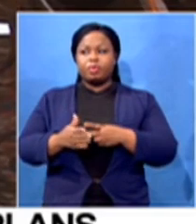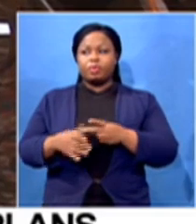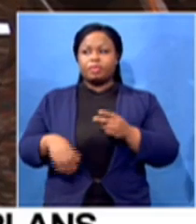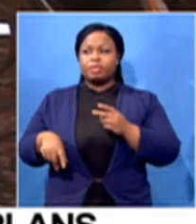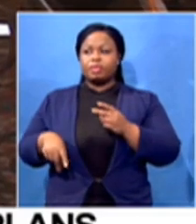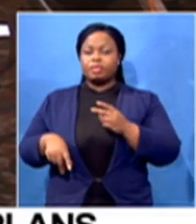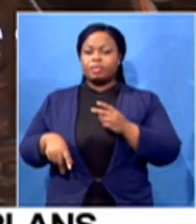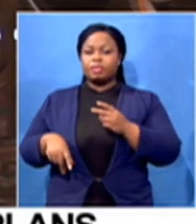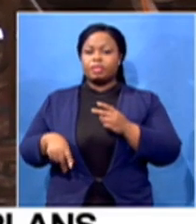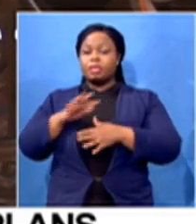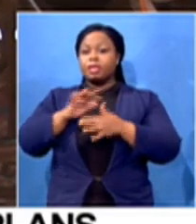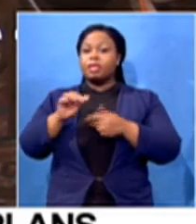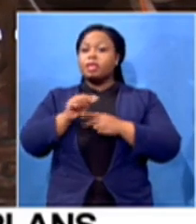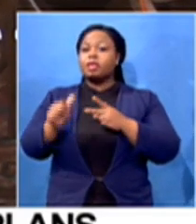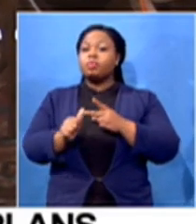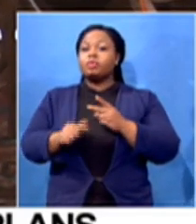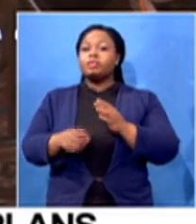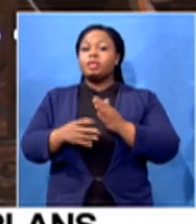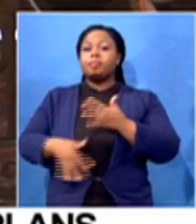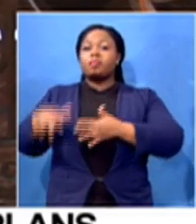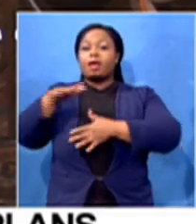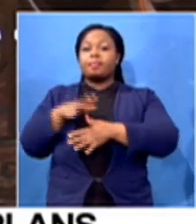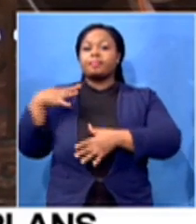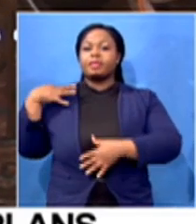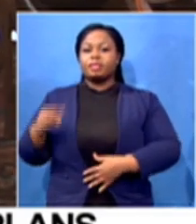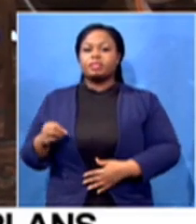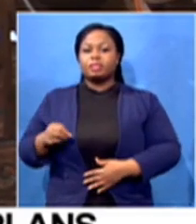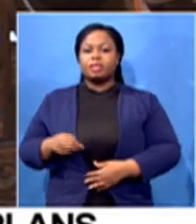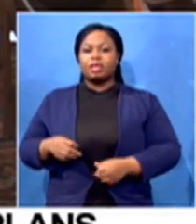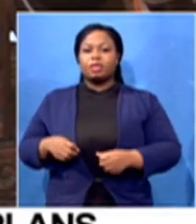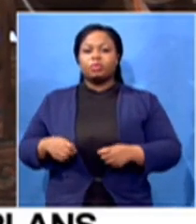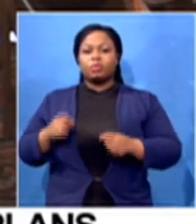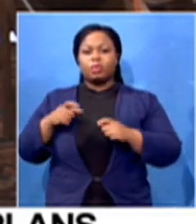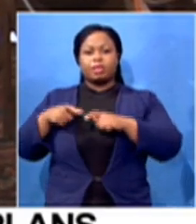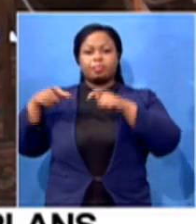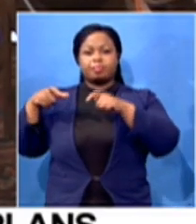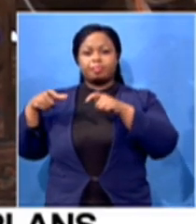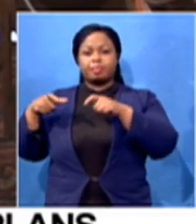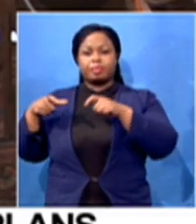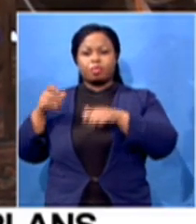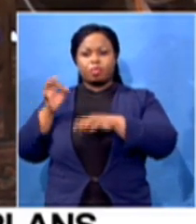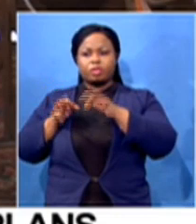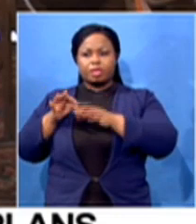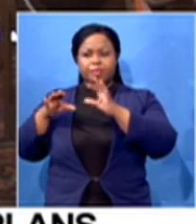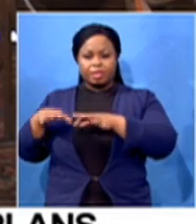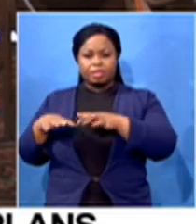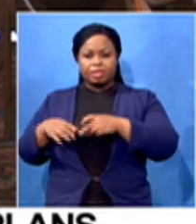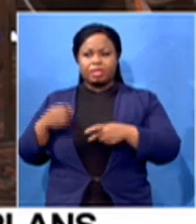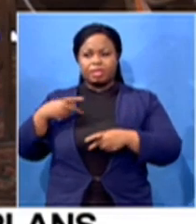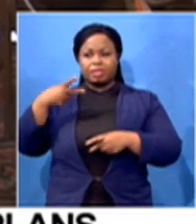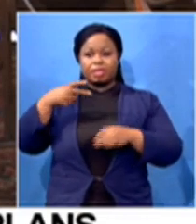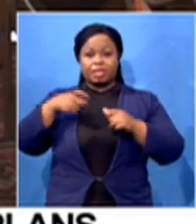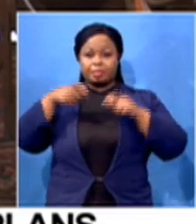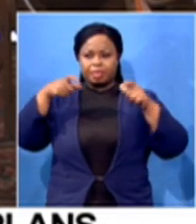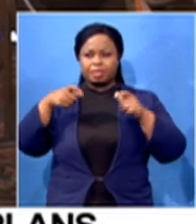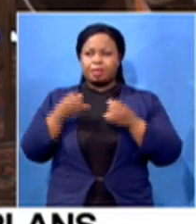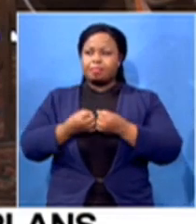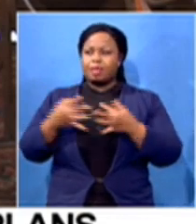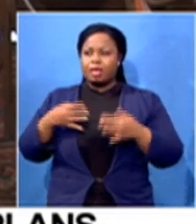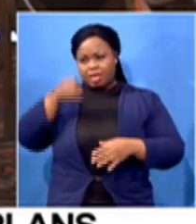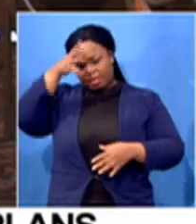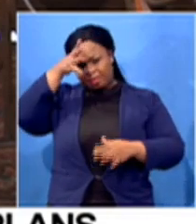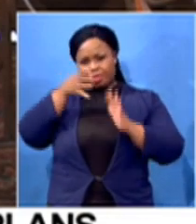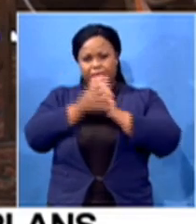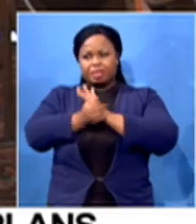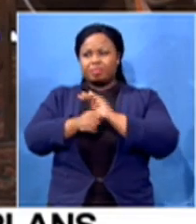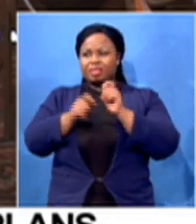party and the second largest party, which is something that many experts have been calling for